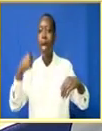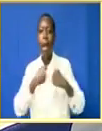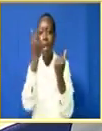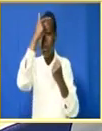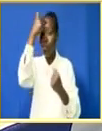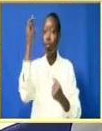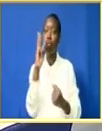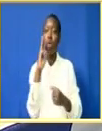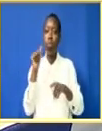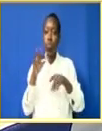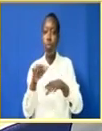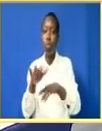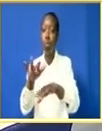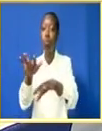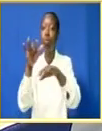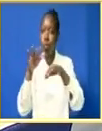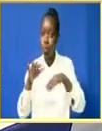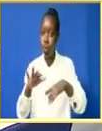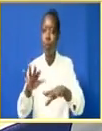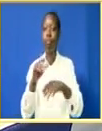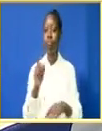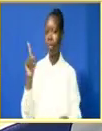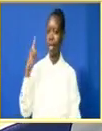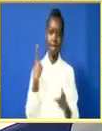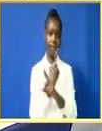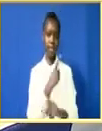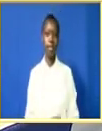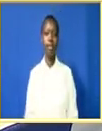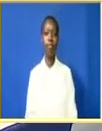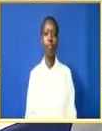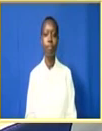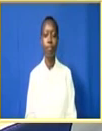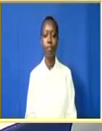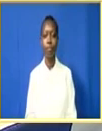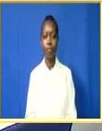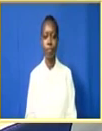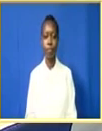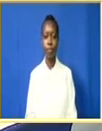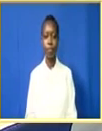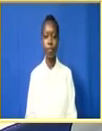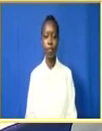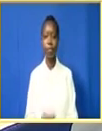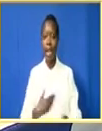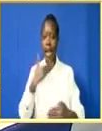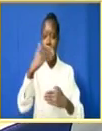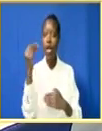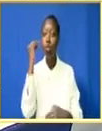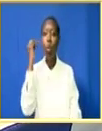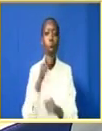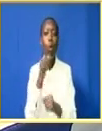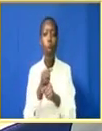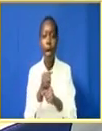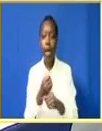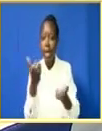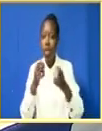Runoff. Yes. So is that a difference? That is a difference. Very good. Yes. So, for your next assignment, mm-hmm. find